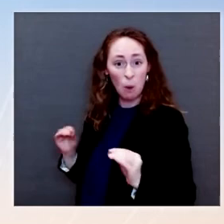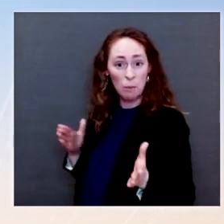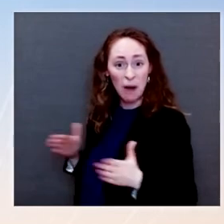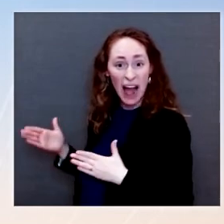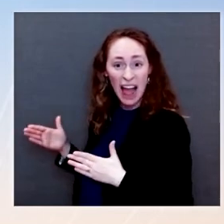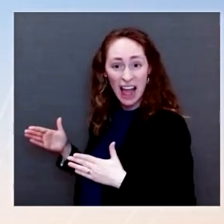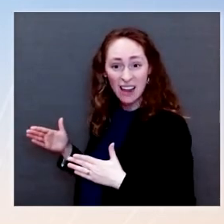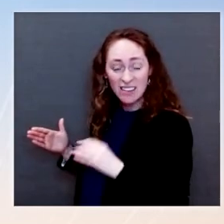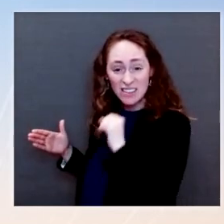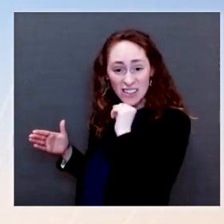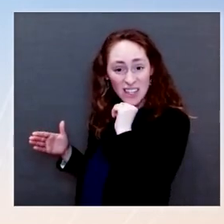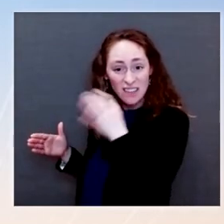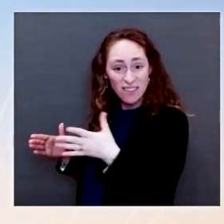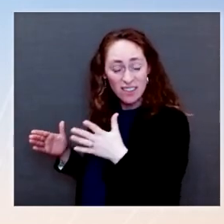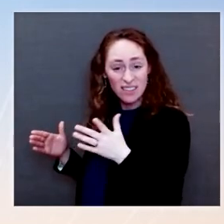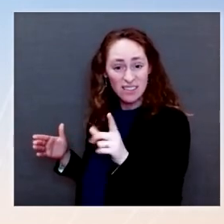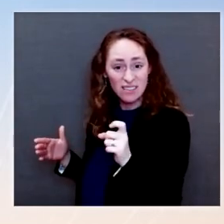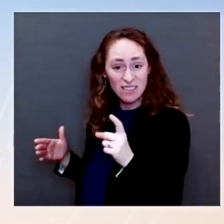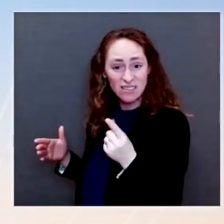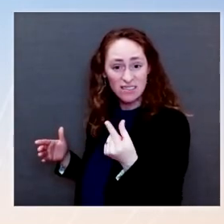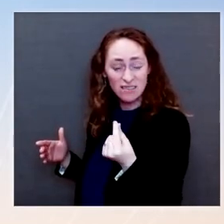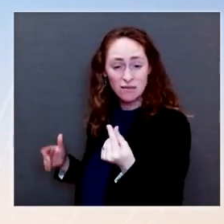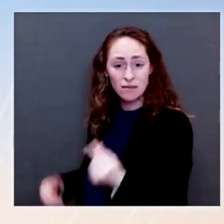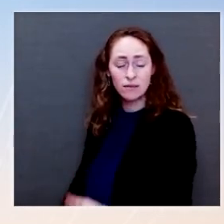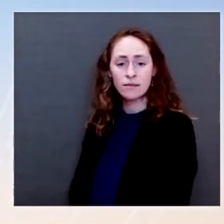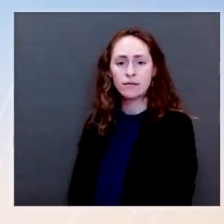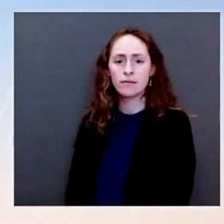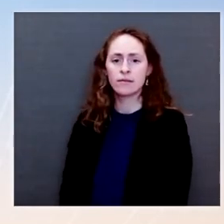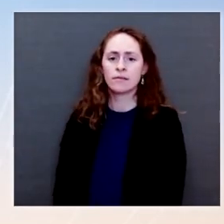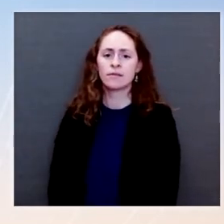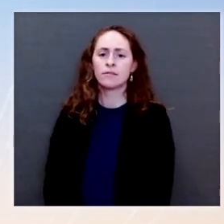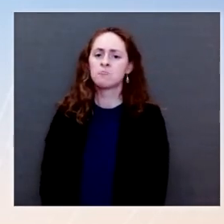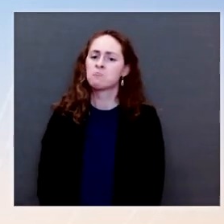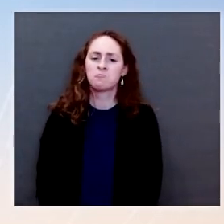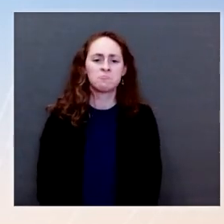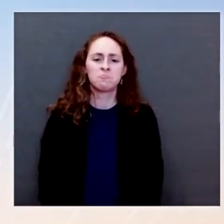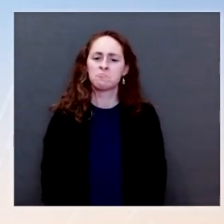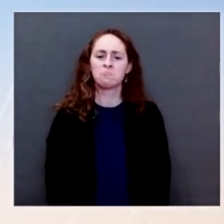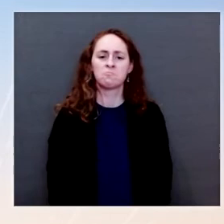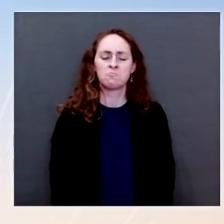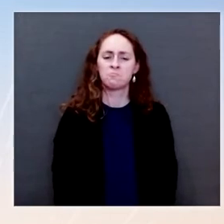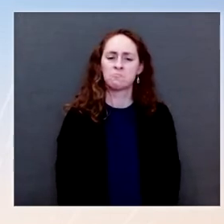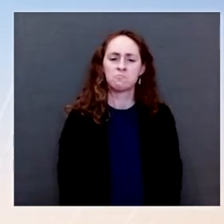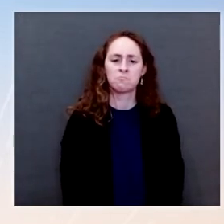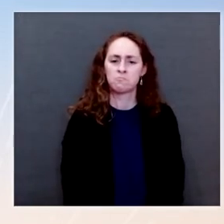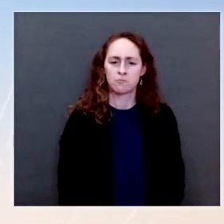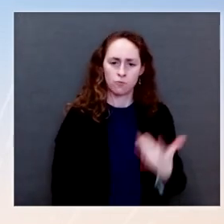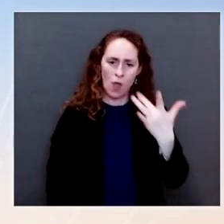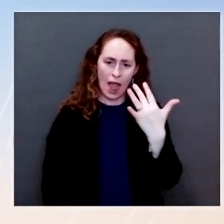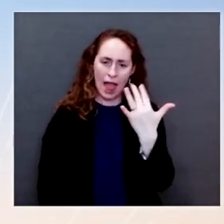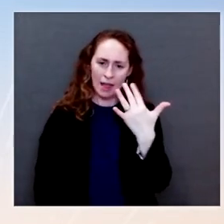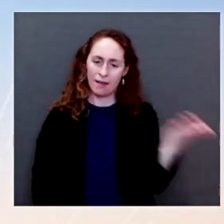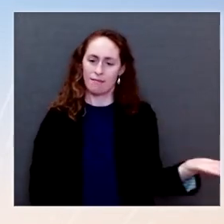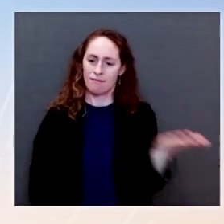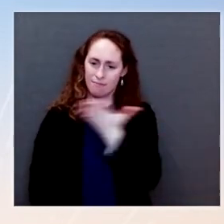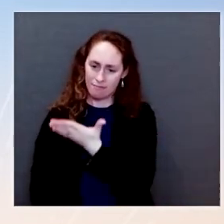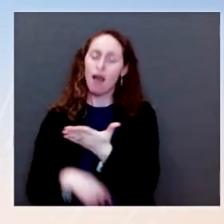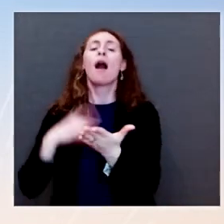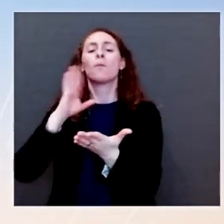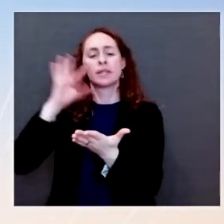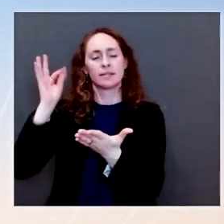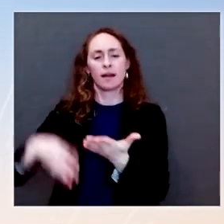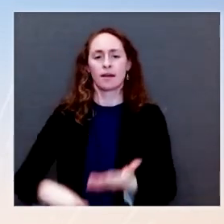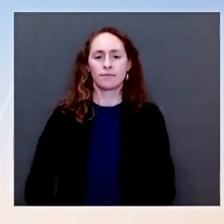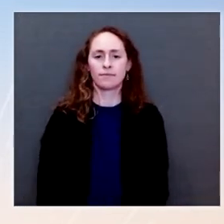looks like and what it will mean after that. Go ahead. Thanks, Jen. The Biden administration today put out a big report about addressing